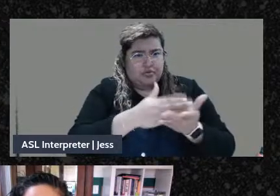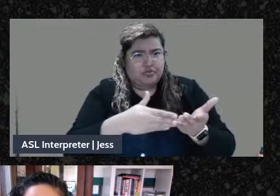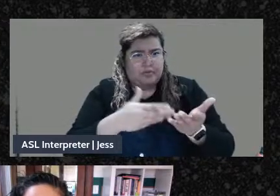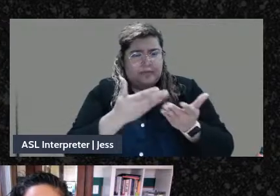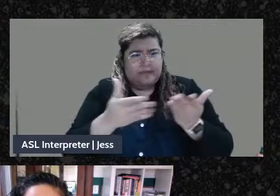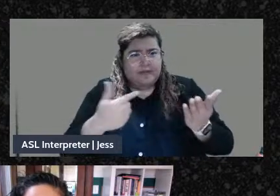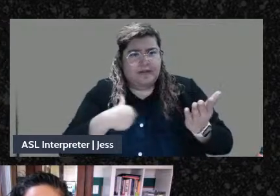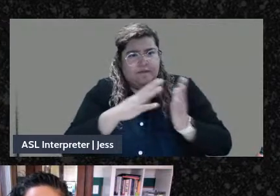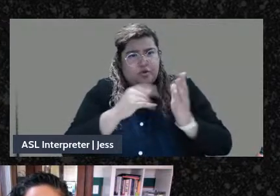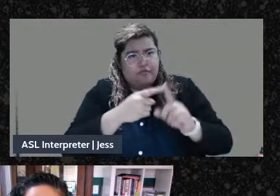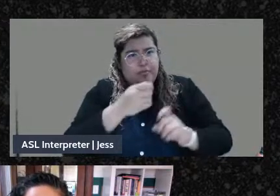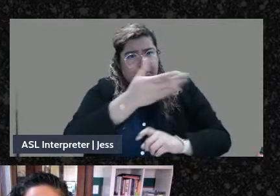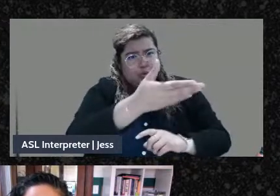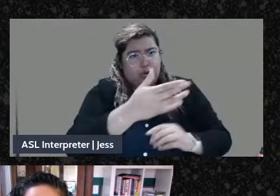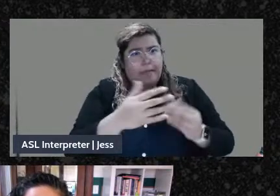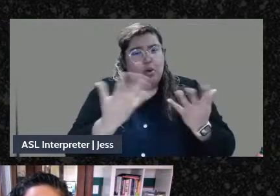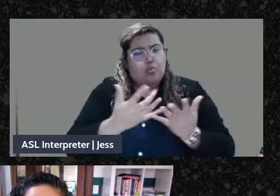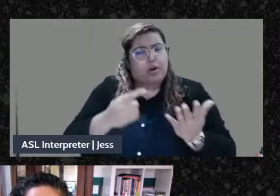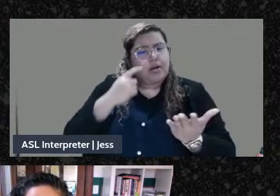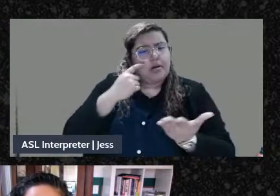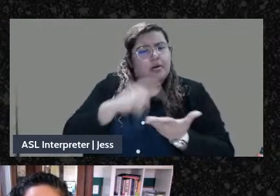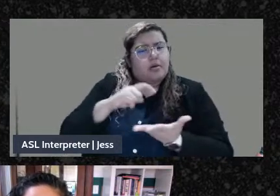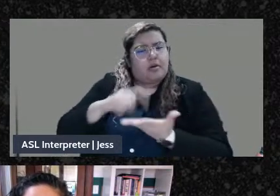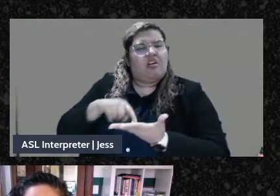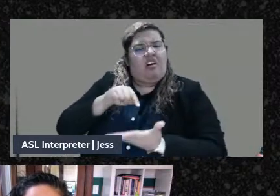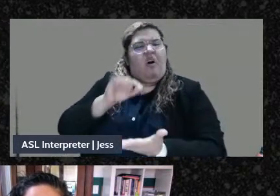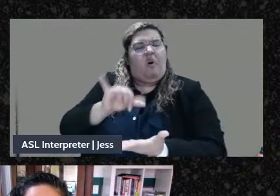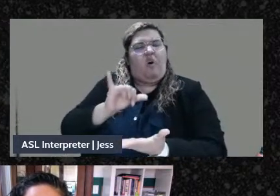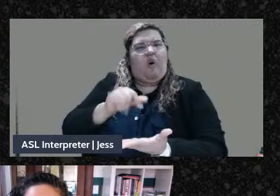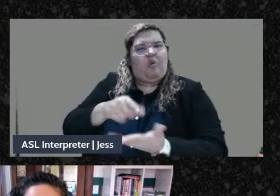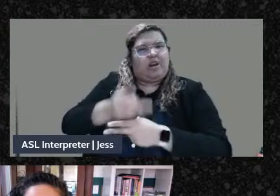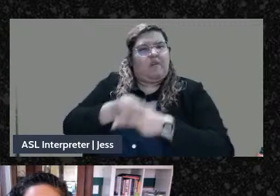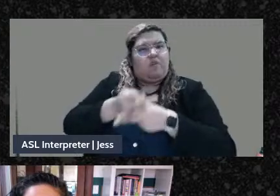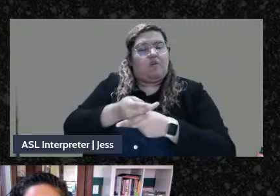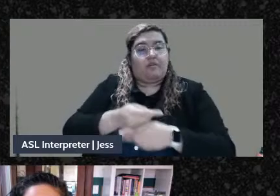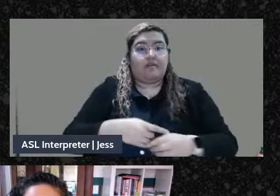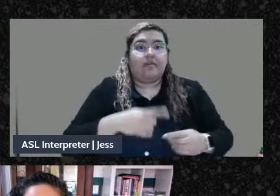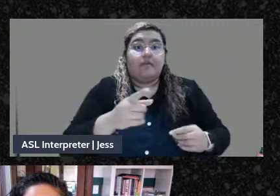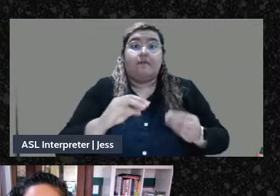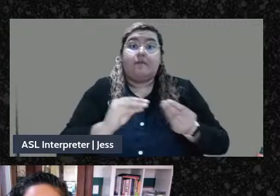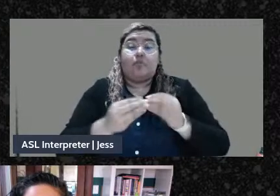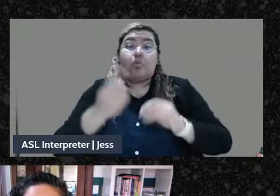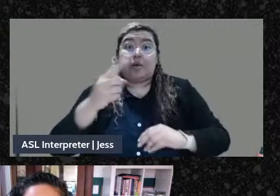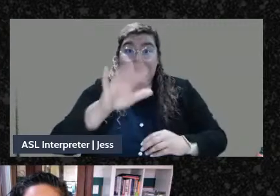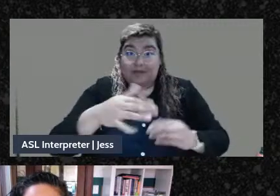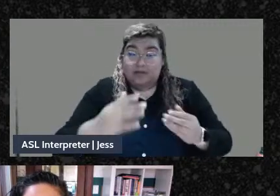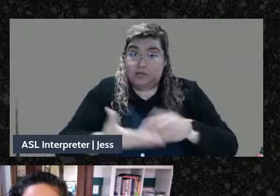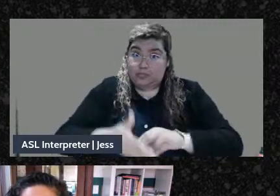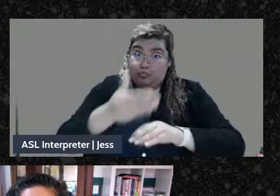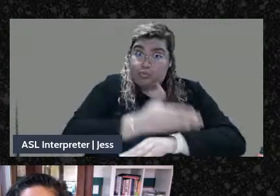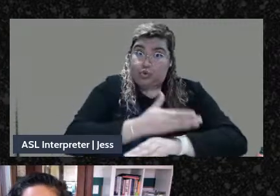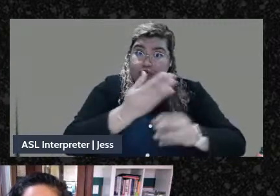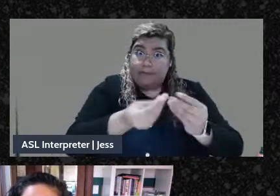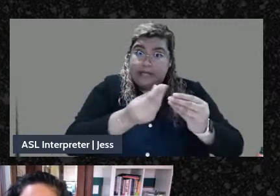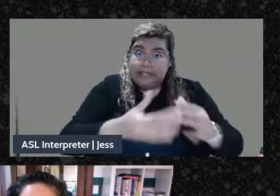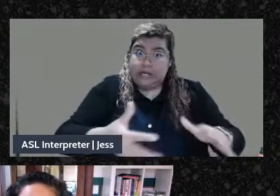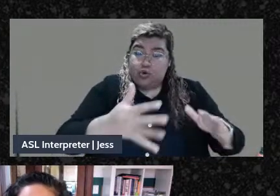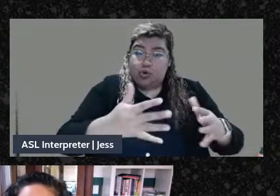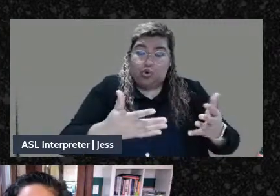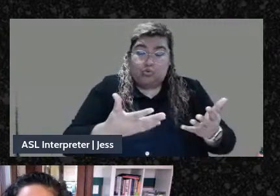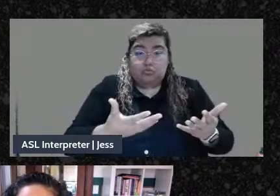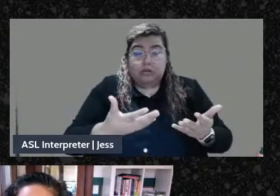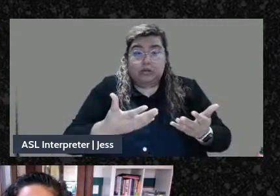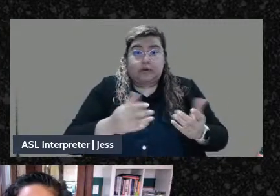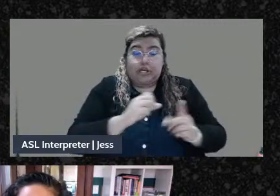learned from you about what to look for. But, you know, number one, is this improving the material conditions of people who are currently